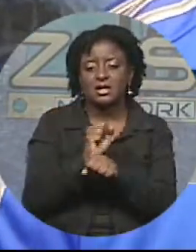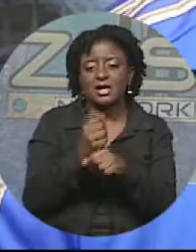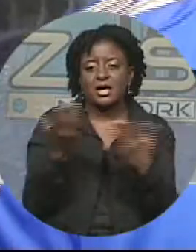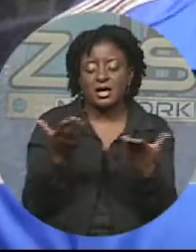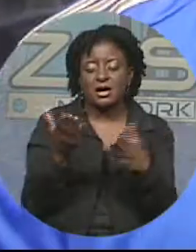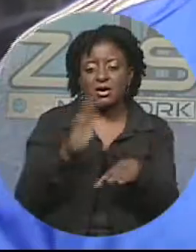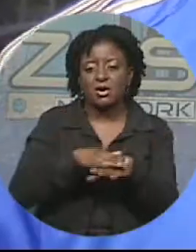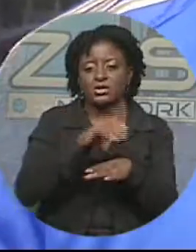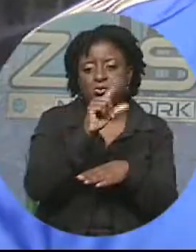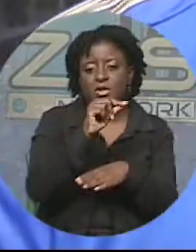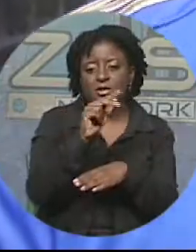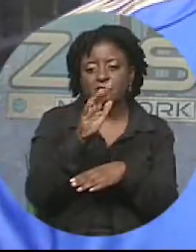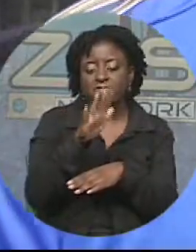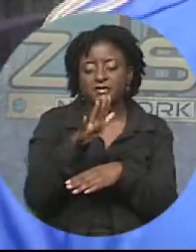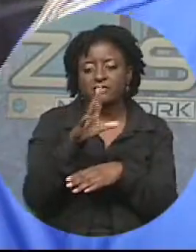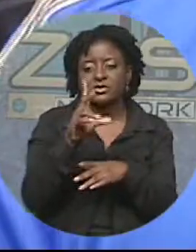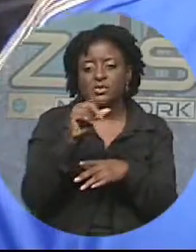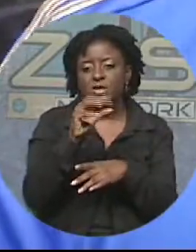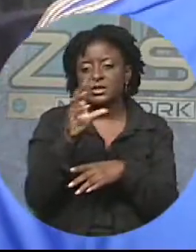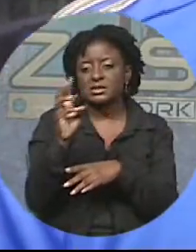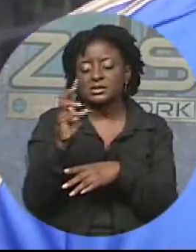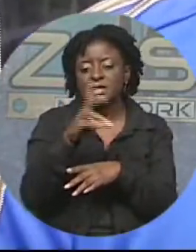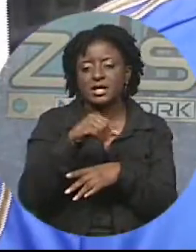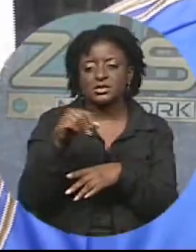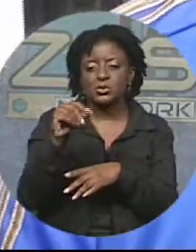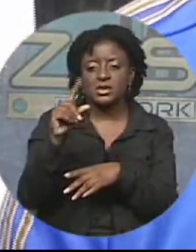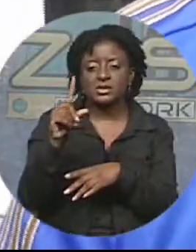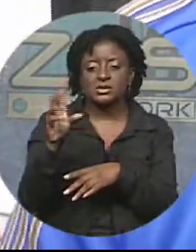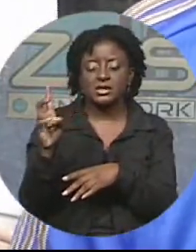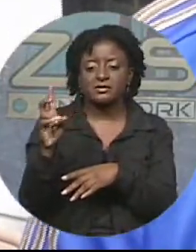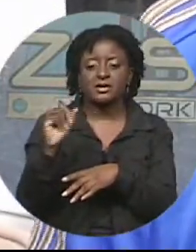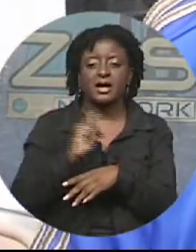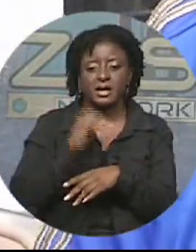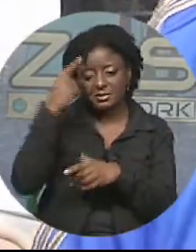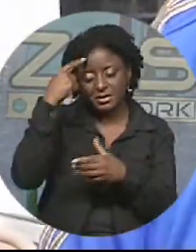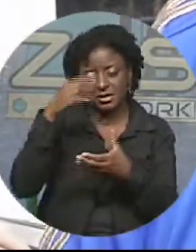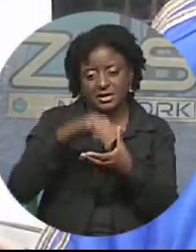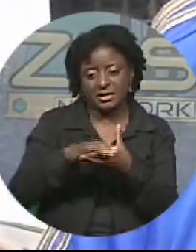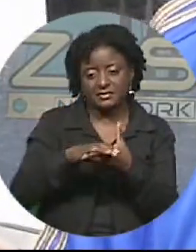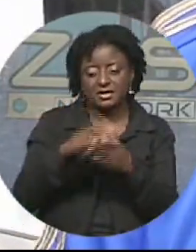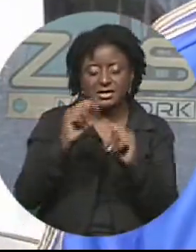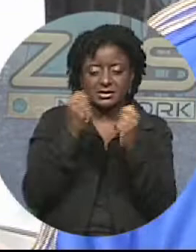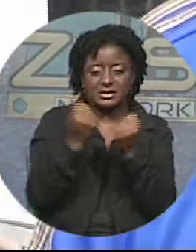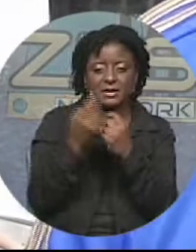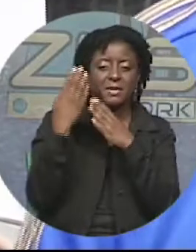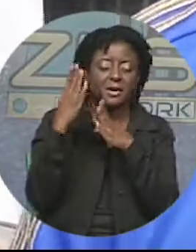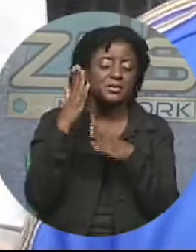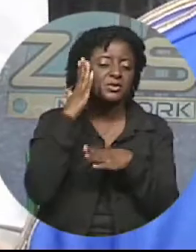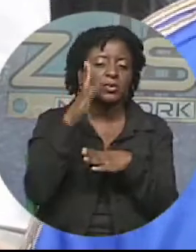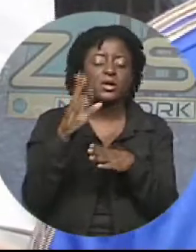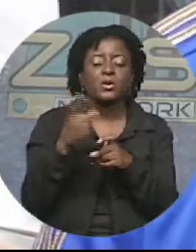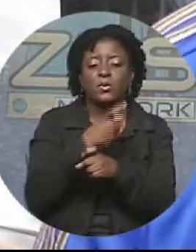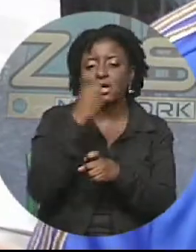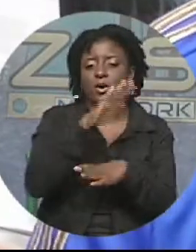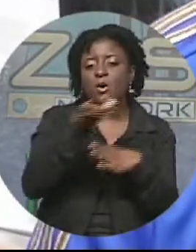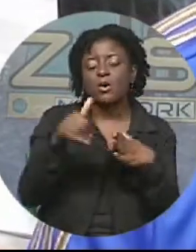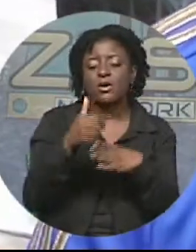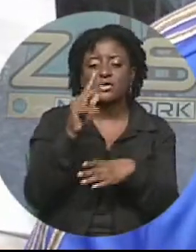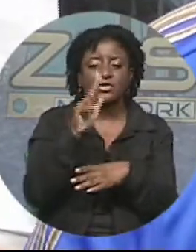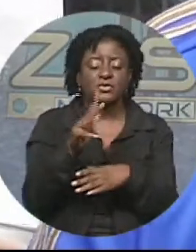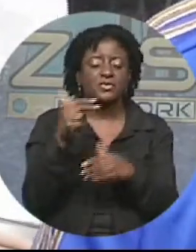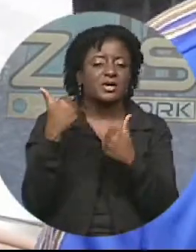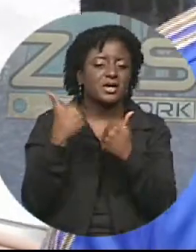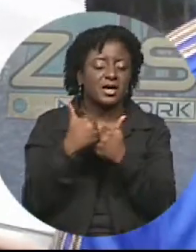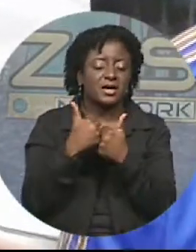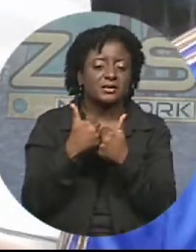27th of July. I believe Team Bahamas will win all three games. And I don't say it because I'm a Bahamian and I'm the coach. I say that because